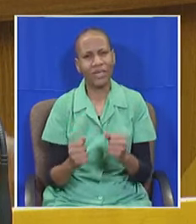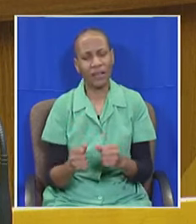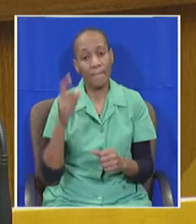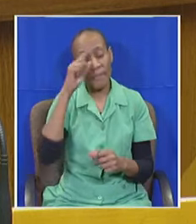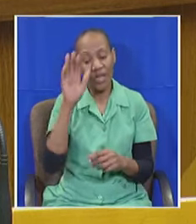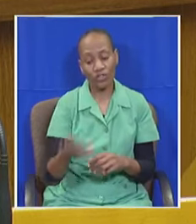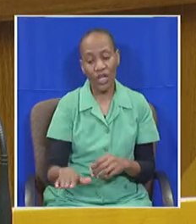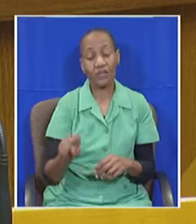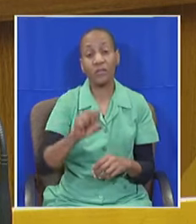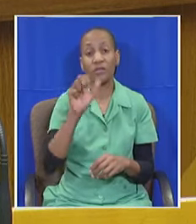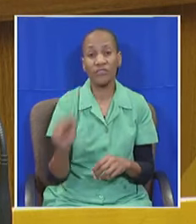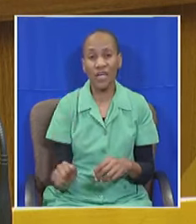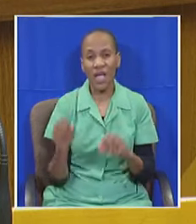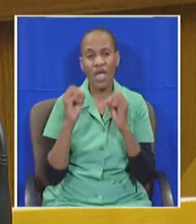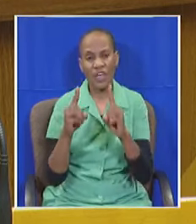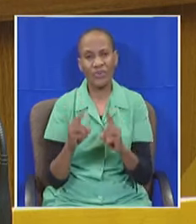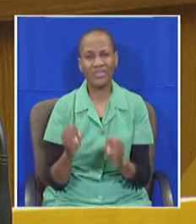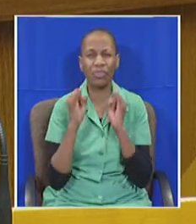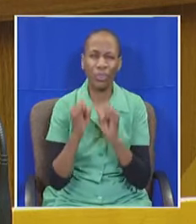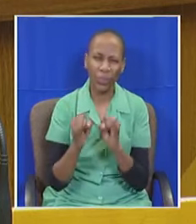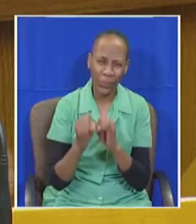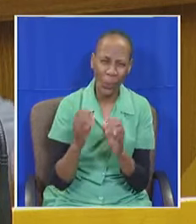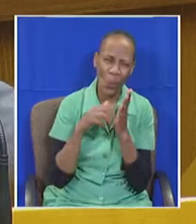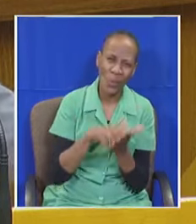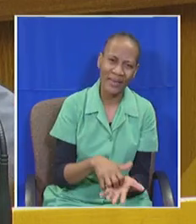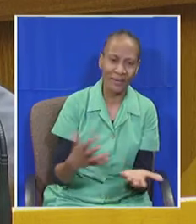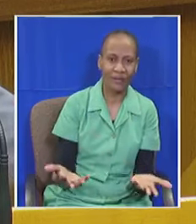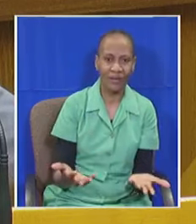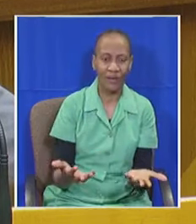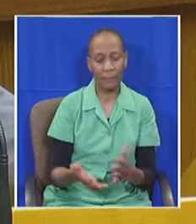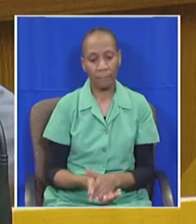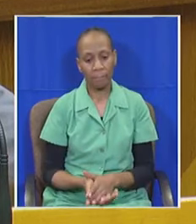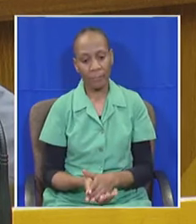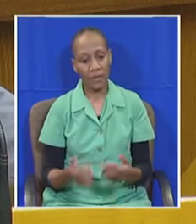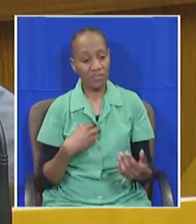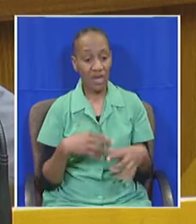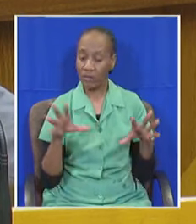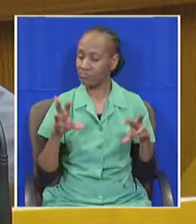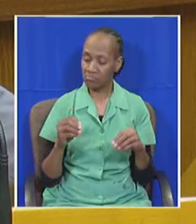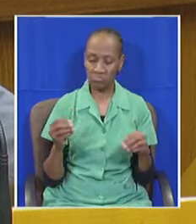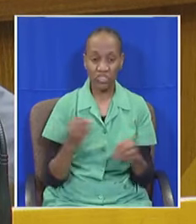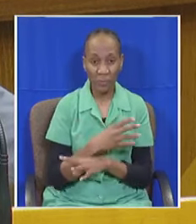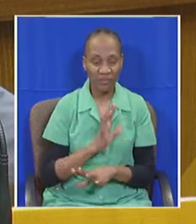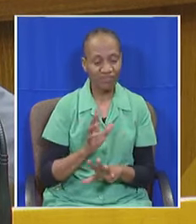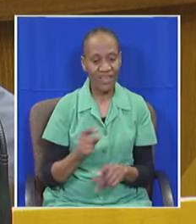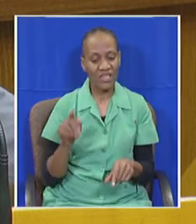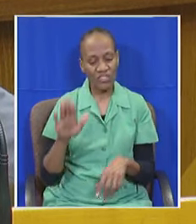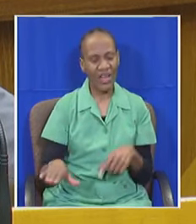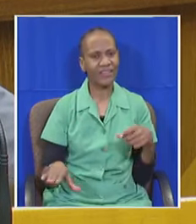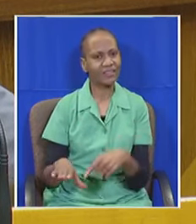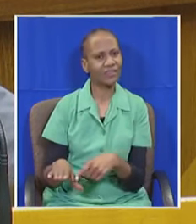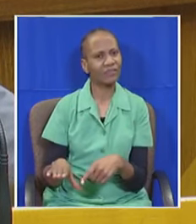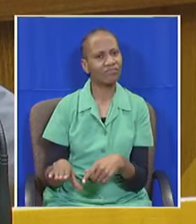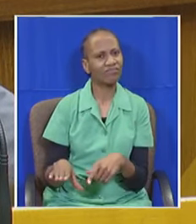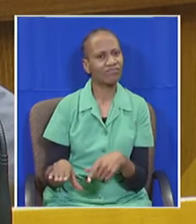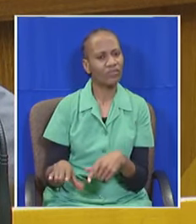education that is considered amongst the very worst in the world? It is therefore no coincidence that the same child is still 100 times more likely